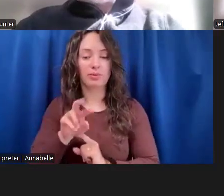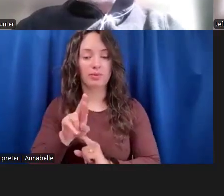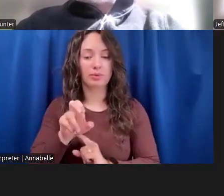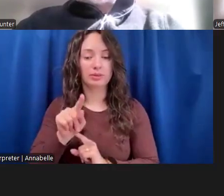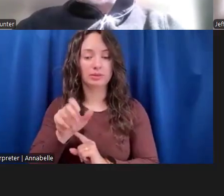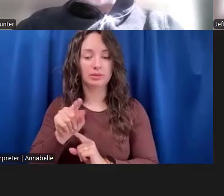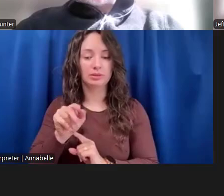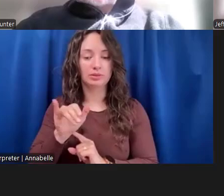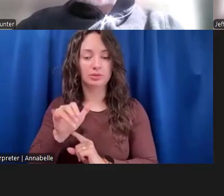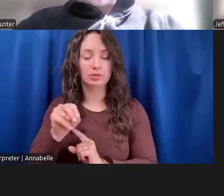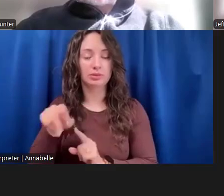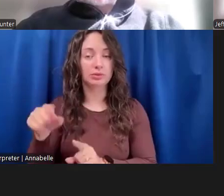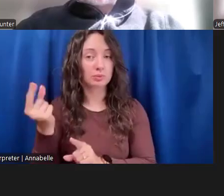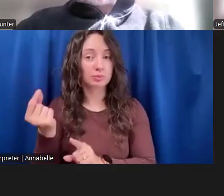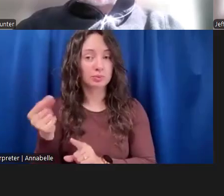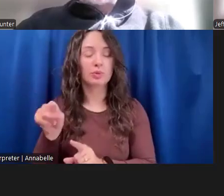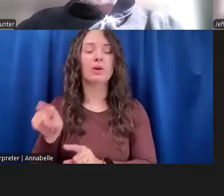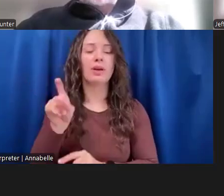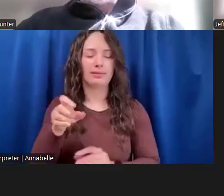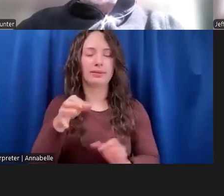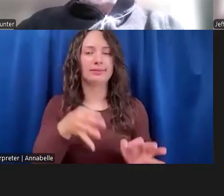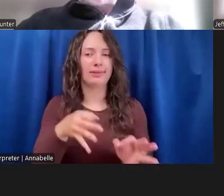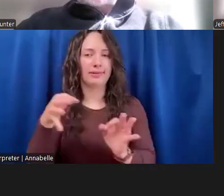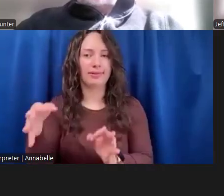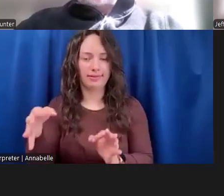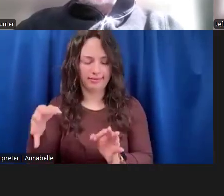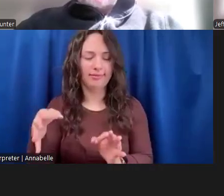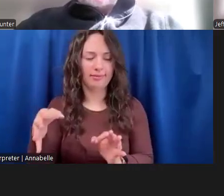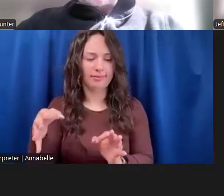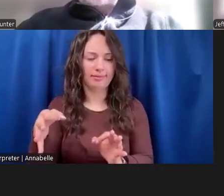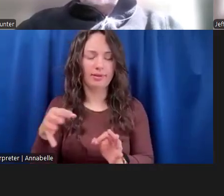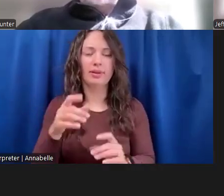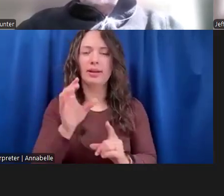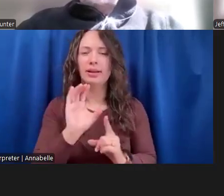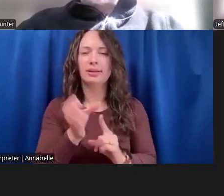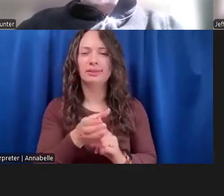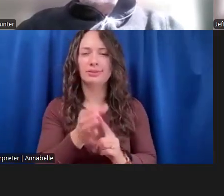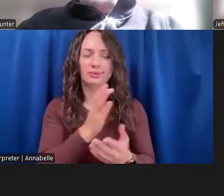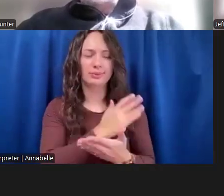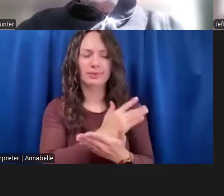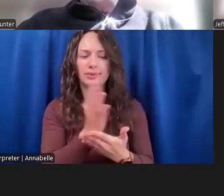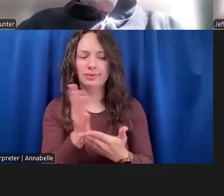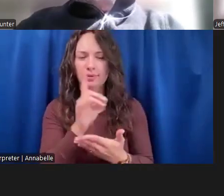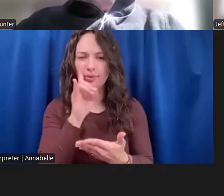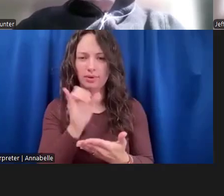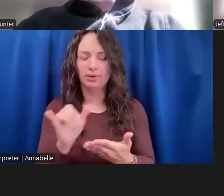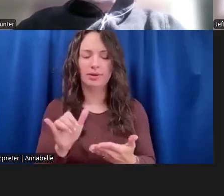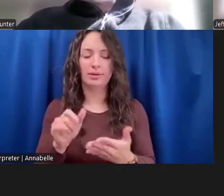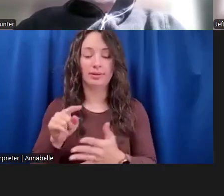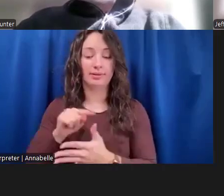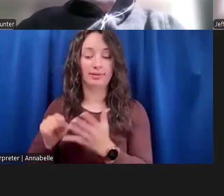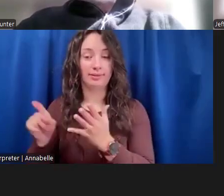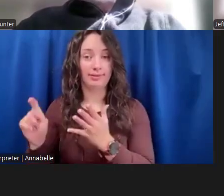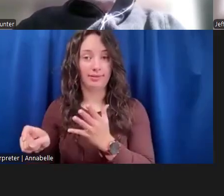on understanding the range of conditions you have, what you're lacking, what you need to be promoting.